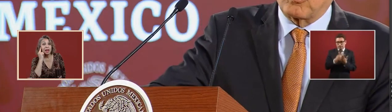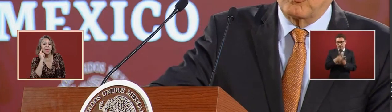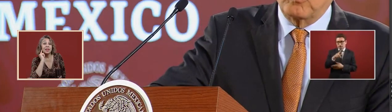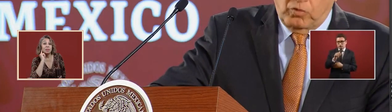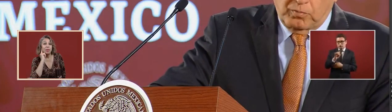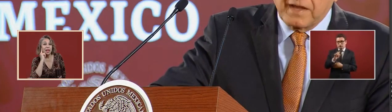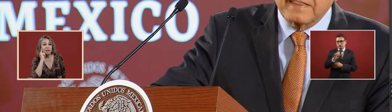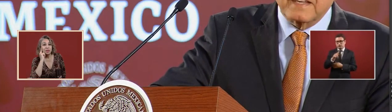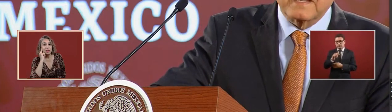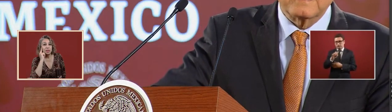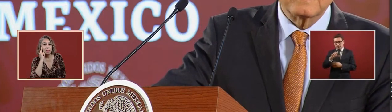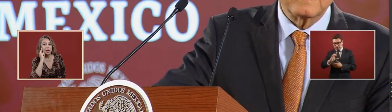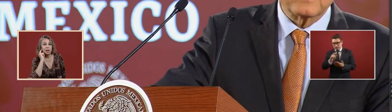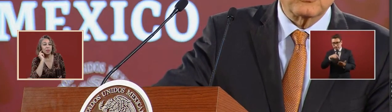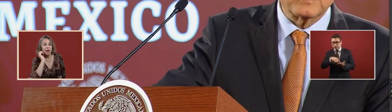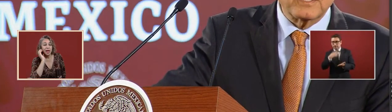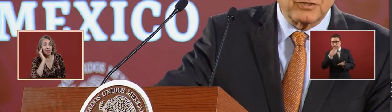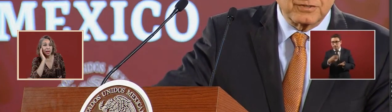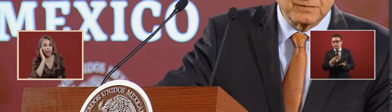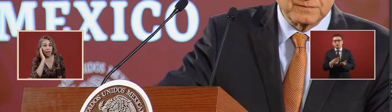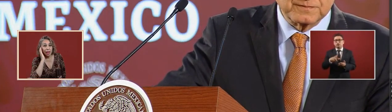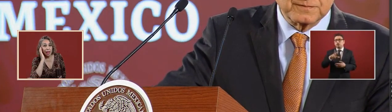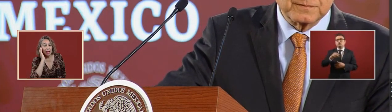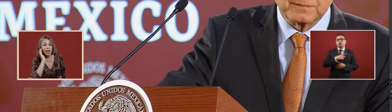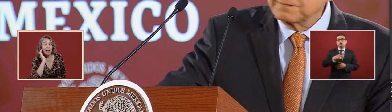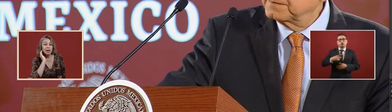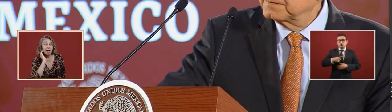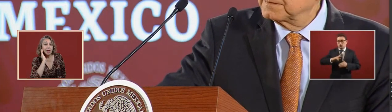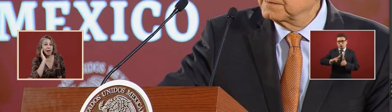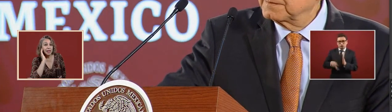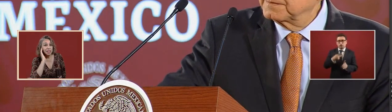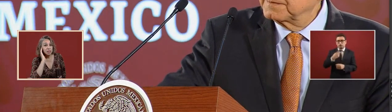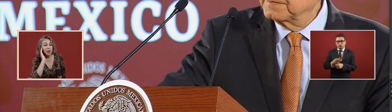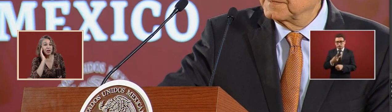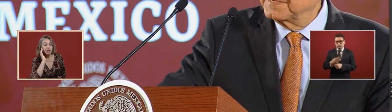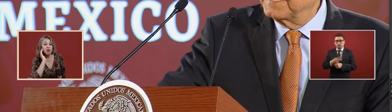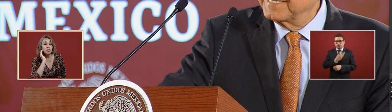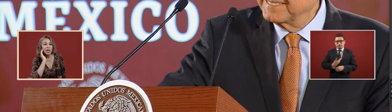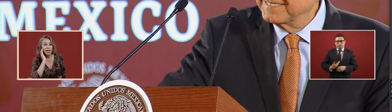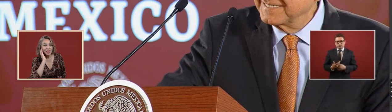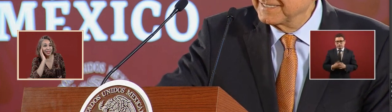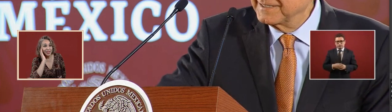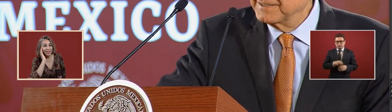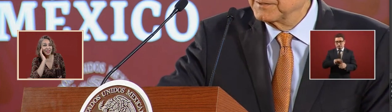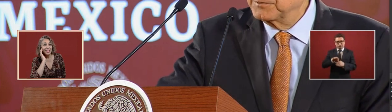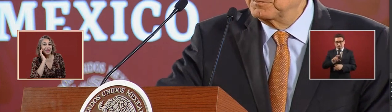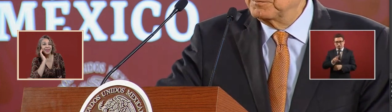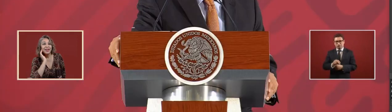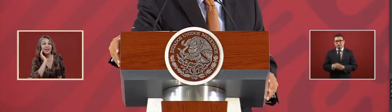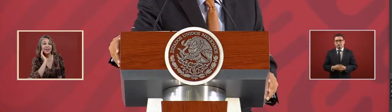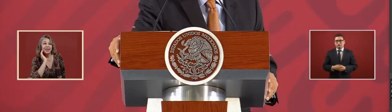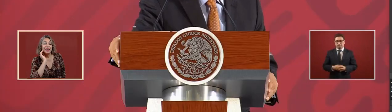tenía como and the plan bandera, of Tuxtepec had a, as its banner no re-election